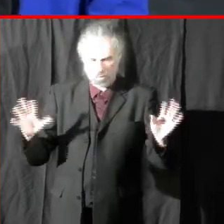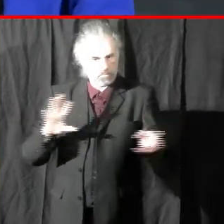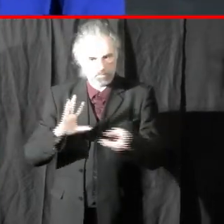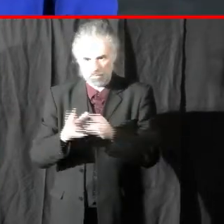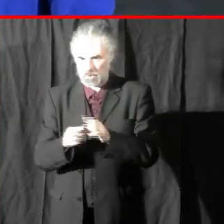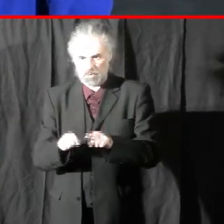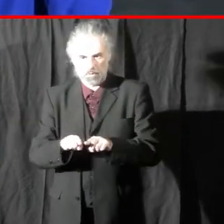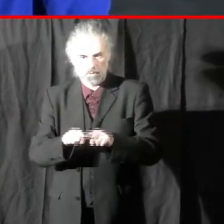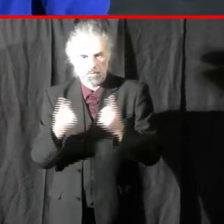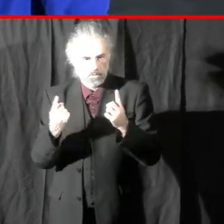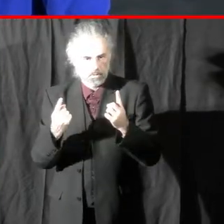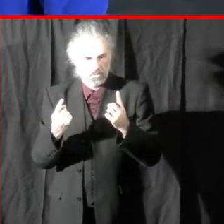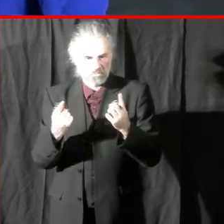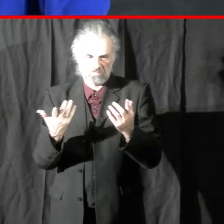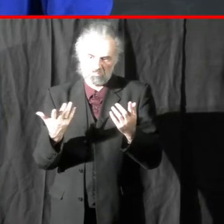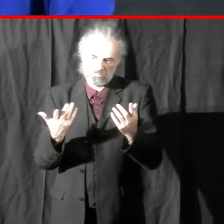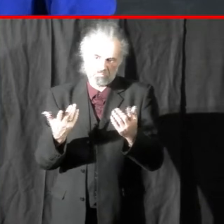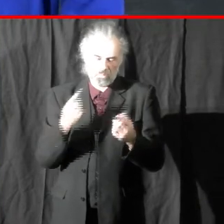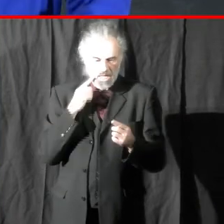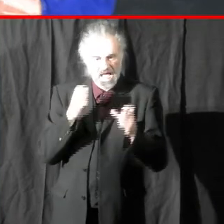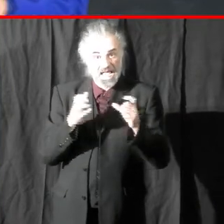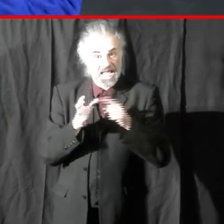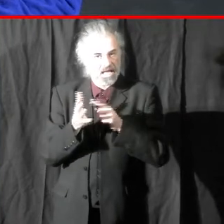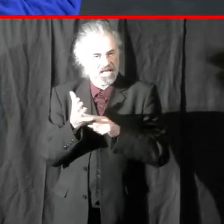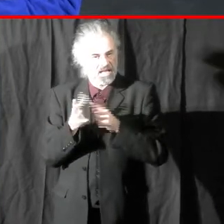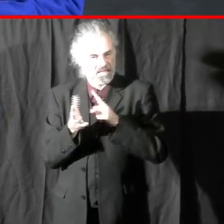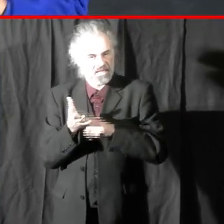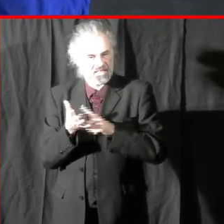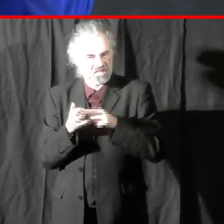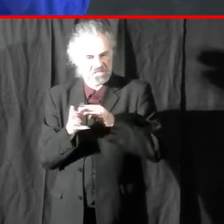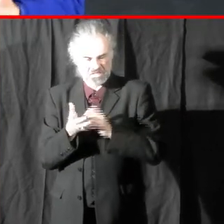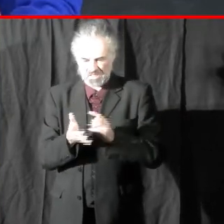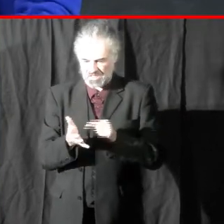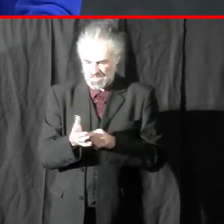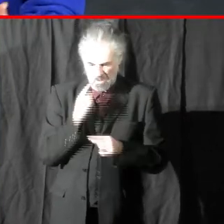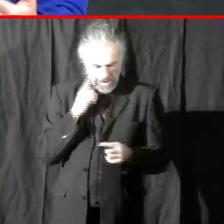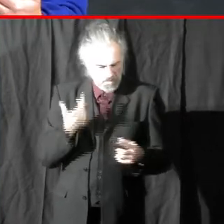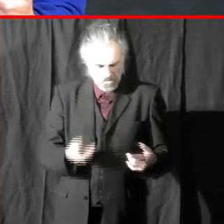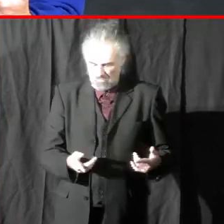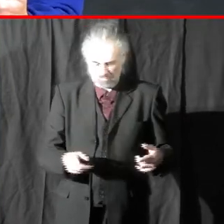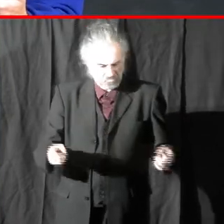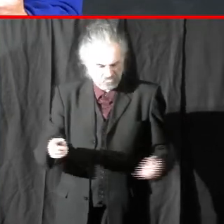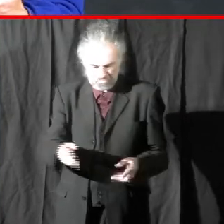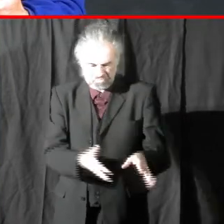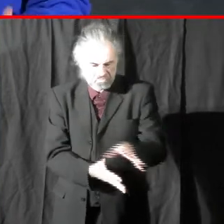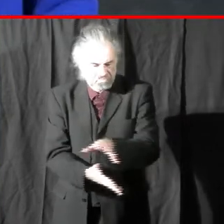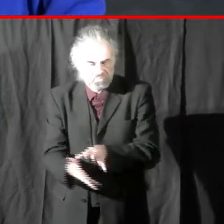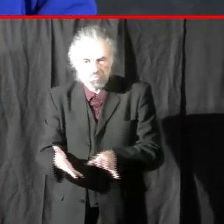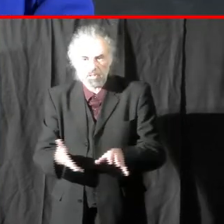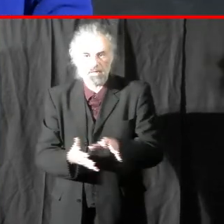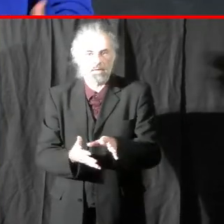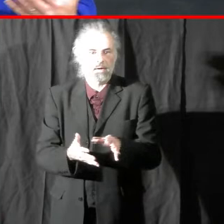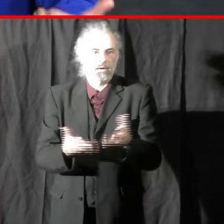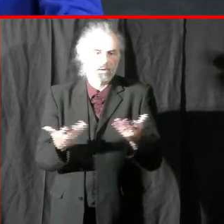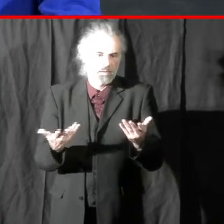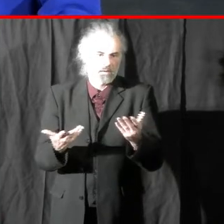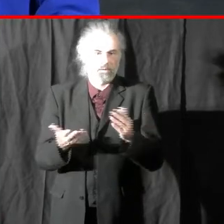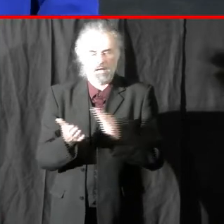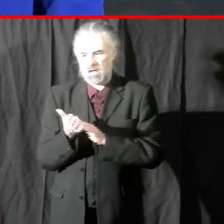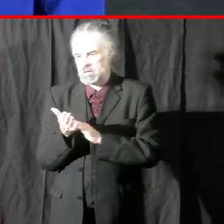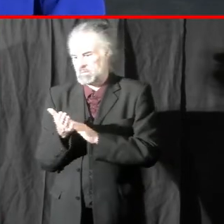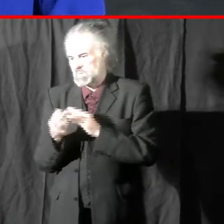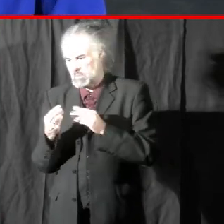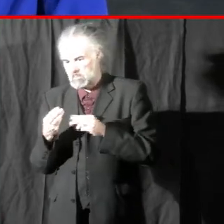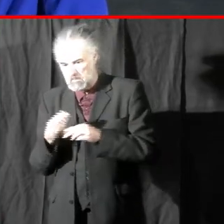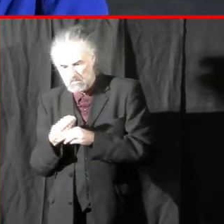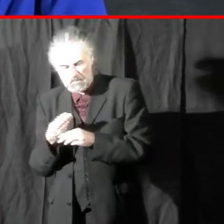some catalytic effects from the vessel it's in, you know, surface chemistry on the, if it's metallic versus glass, if you've